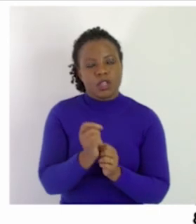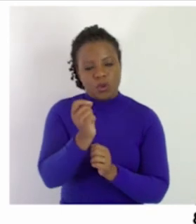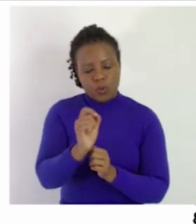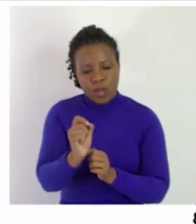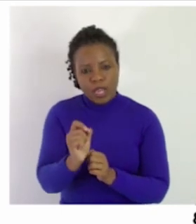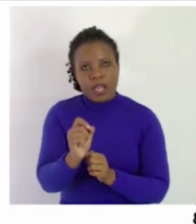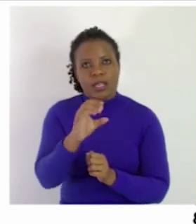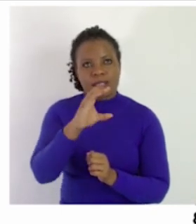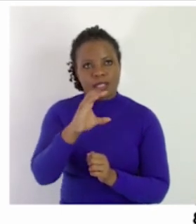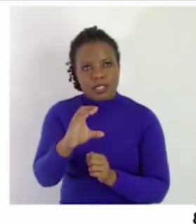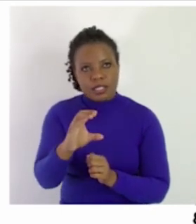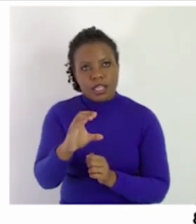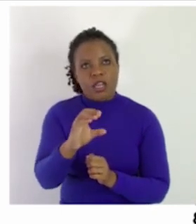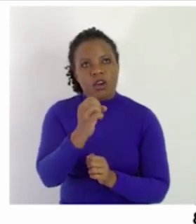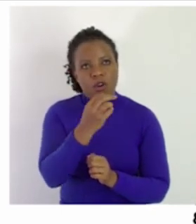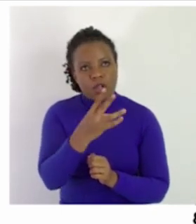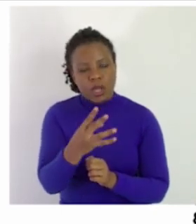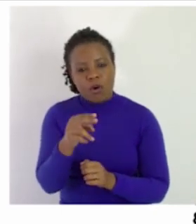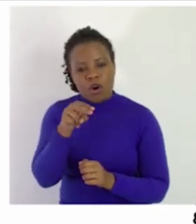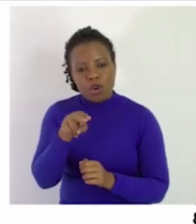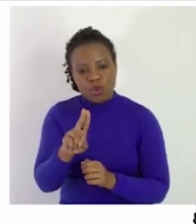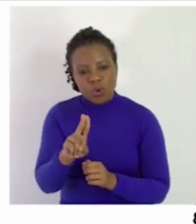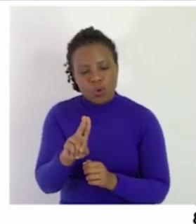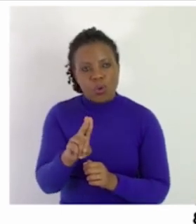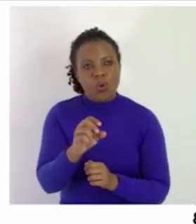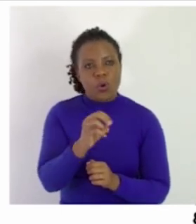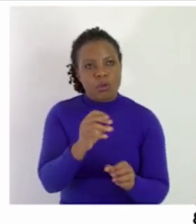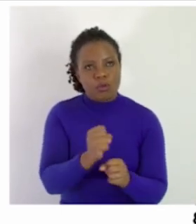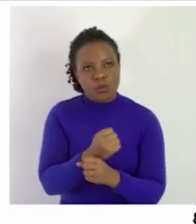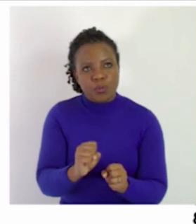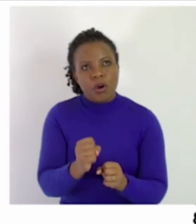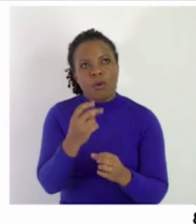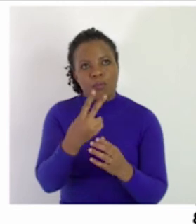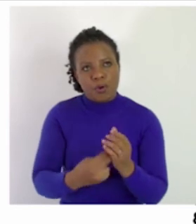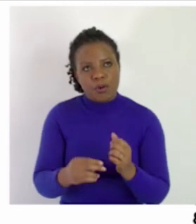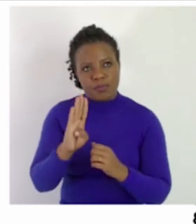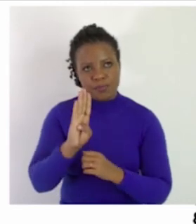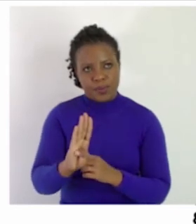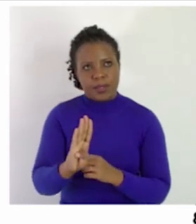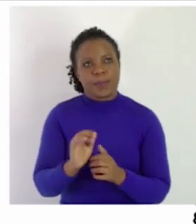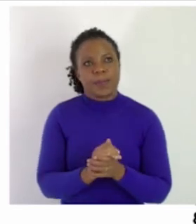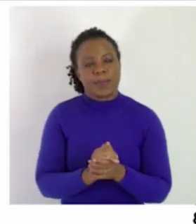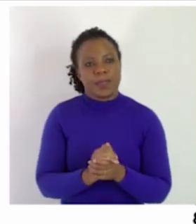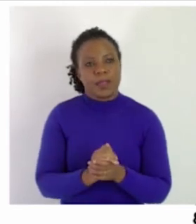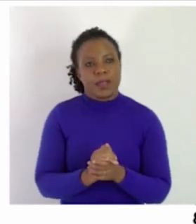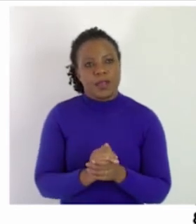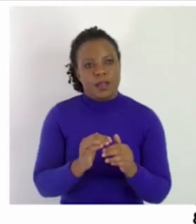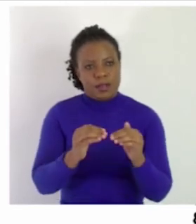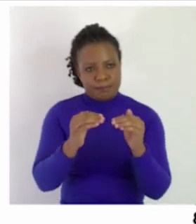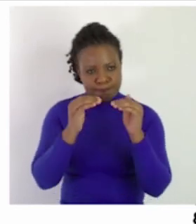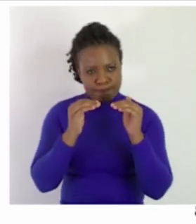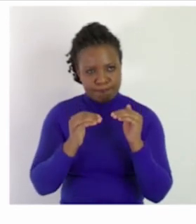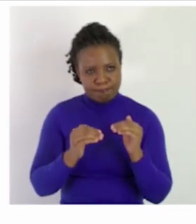countable, uncountable, or both. The next part under